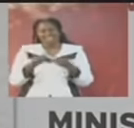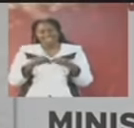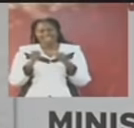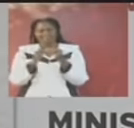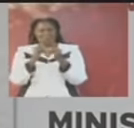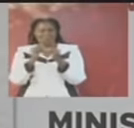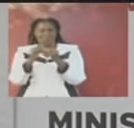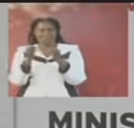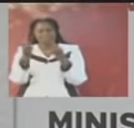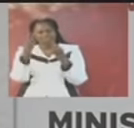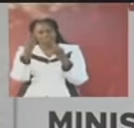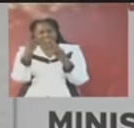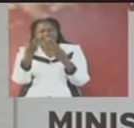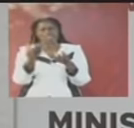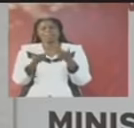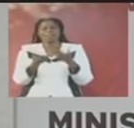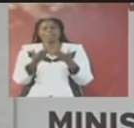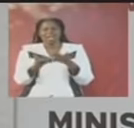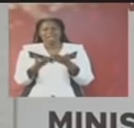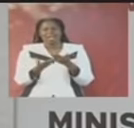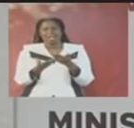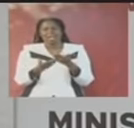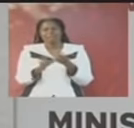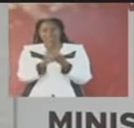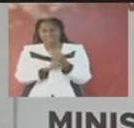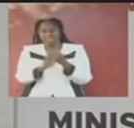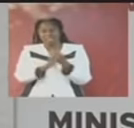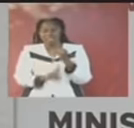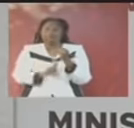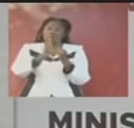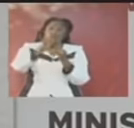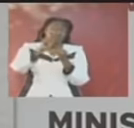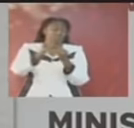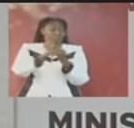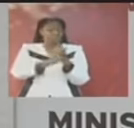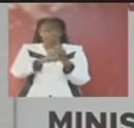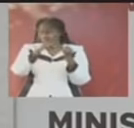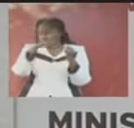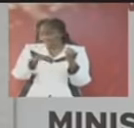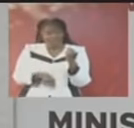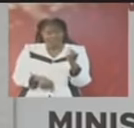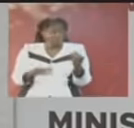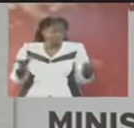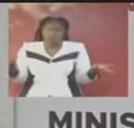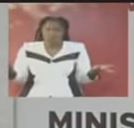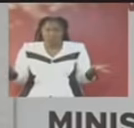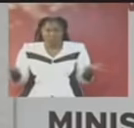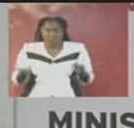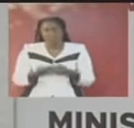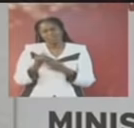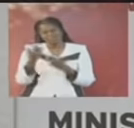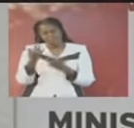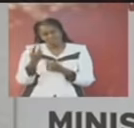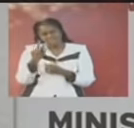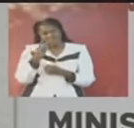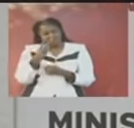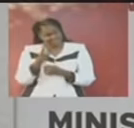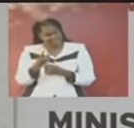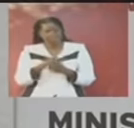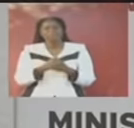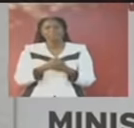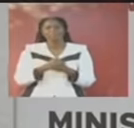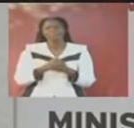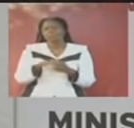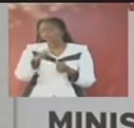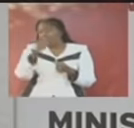that level of protection may in and of itself change in one direction or another. Another thing to remember is